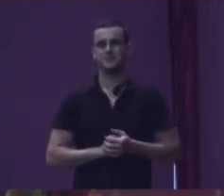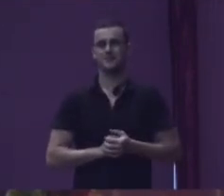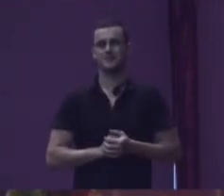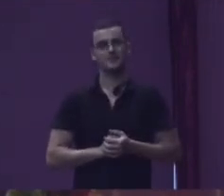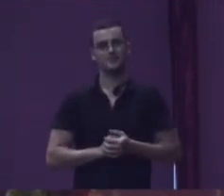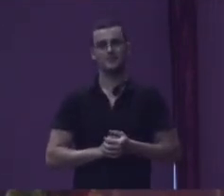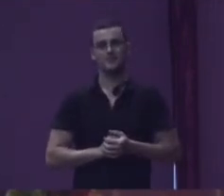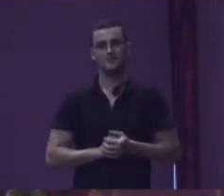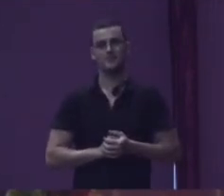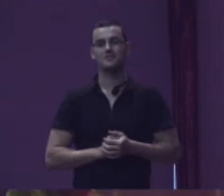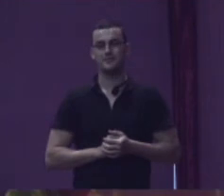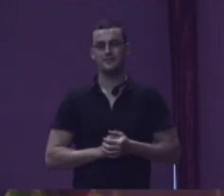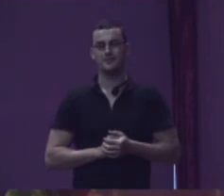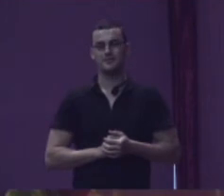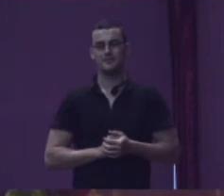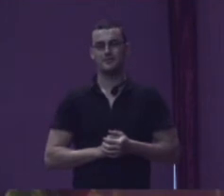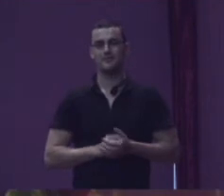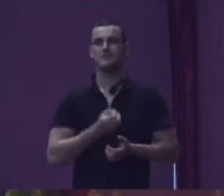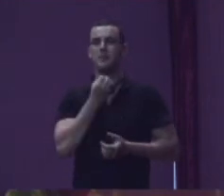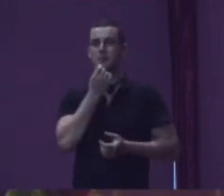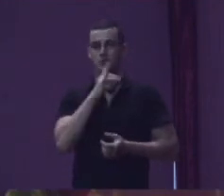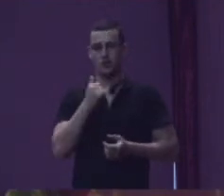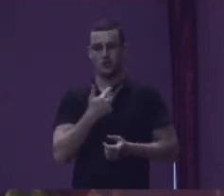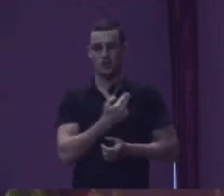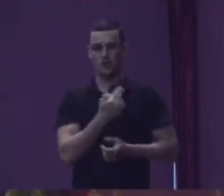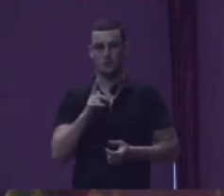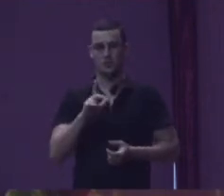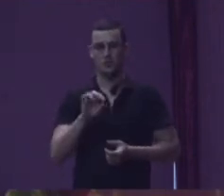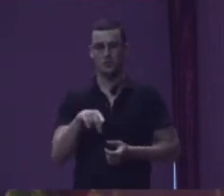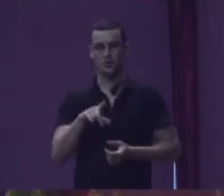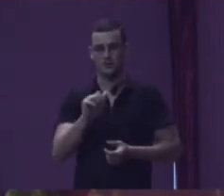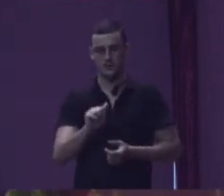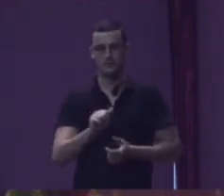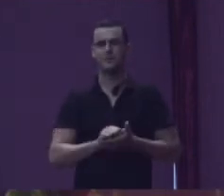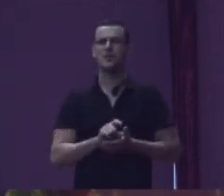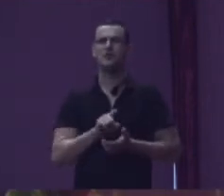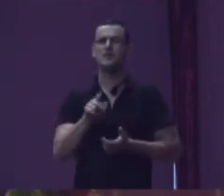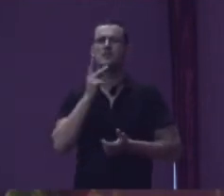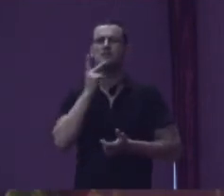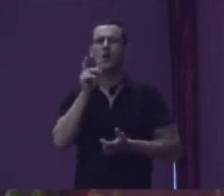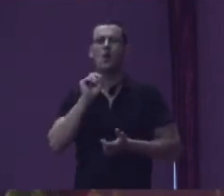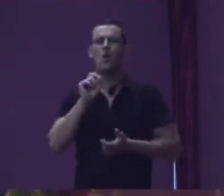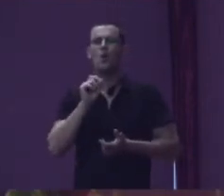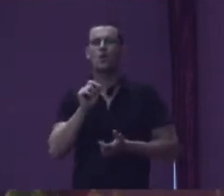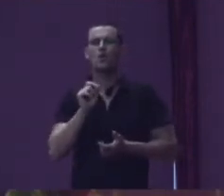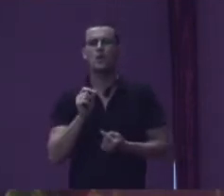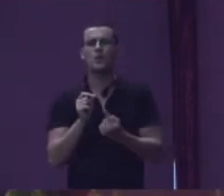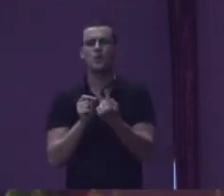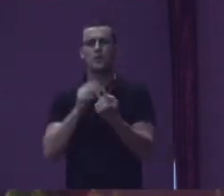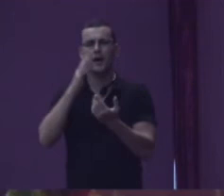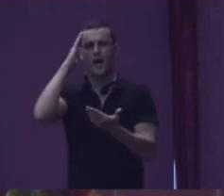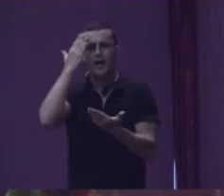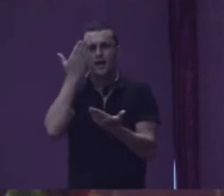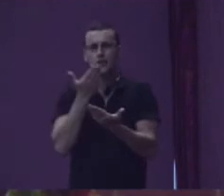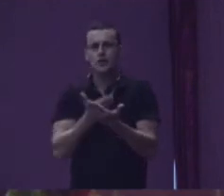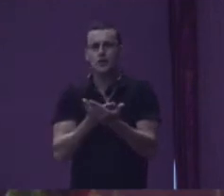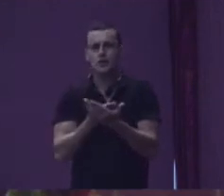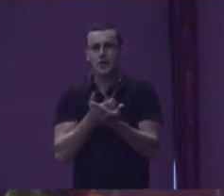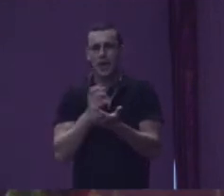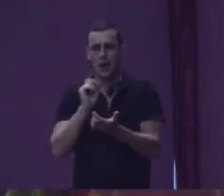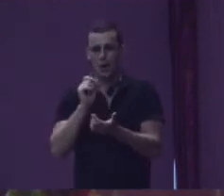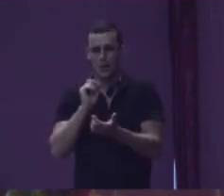Okay. Bom dia, meu nome é Luanda. Você falou sobre um sincretismo que elas fizeram entre algumas